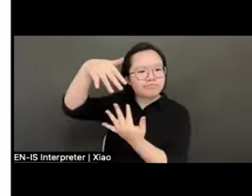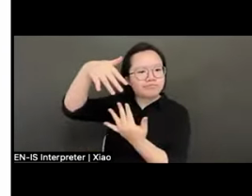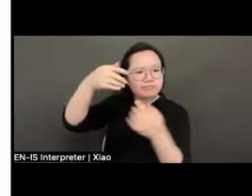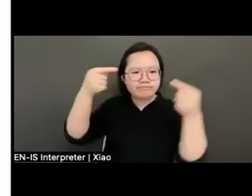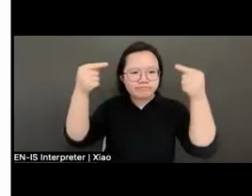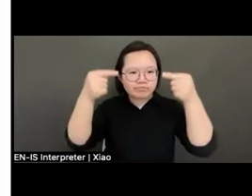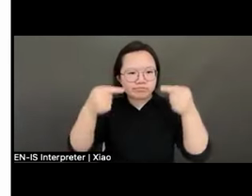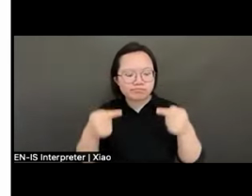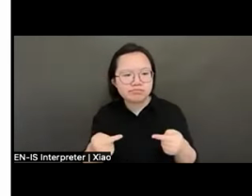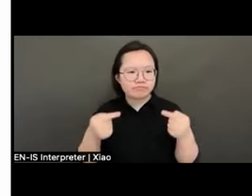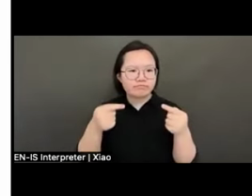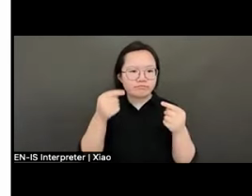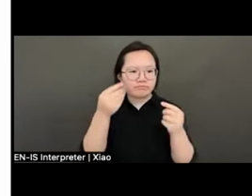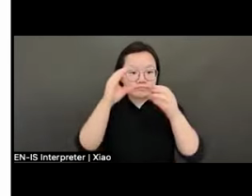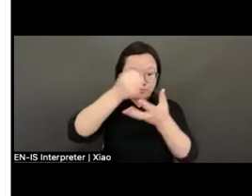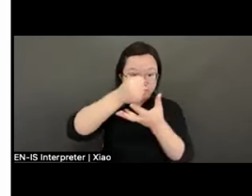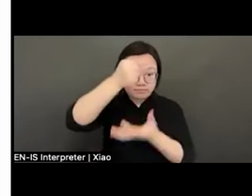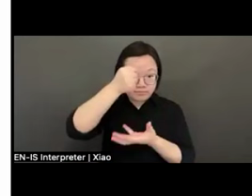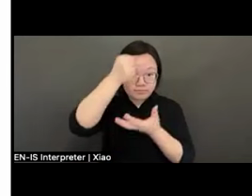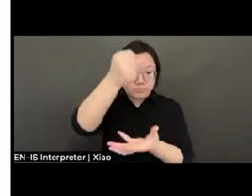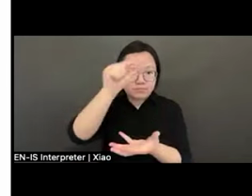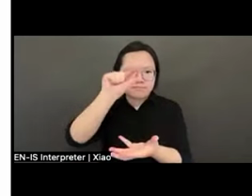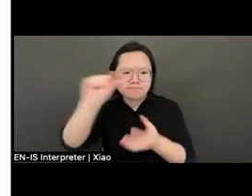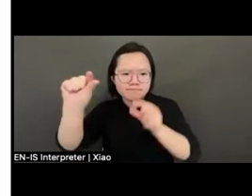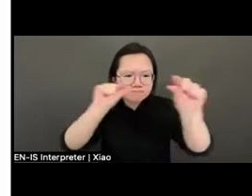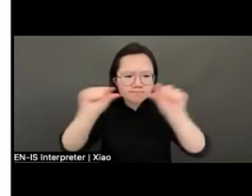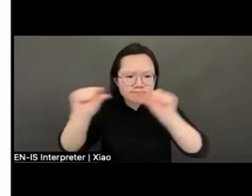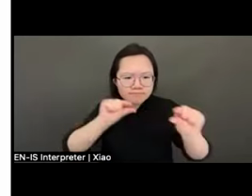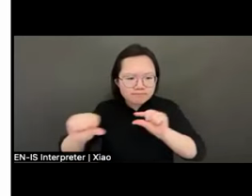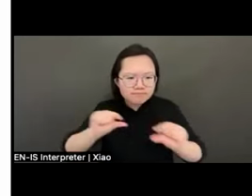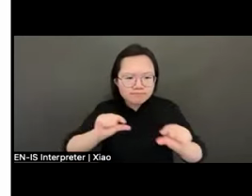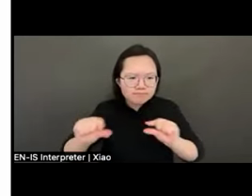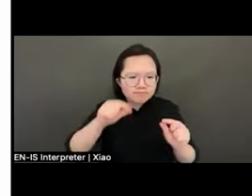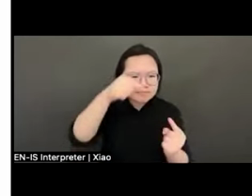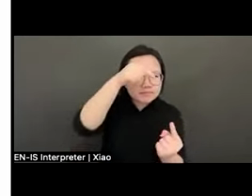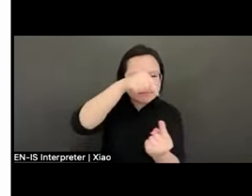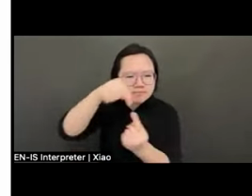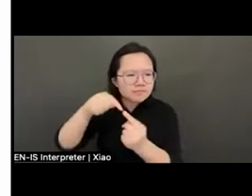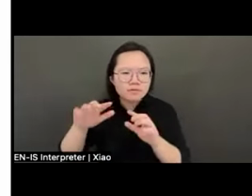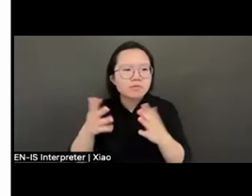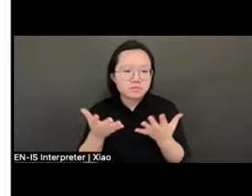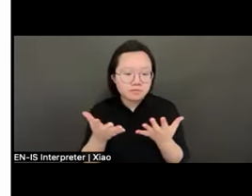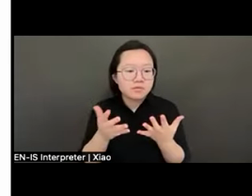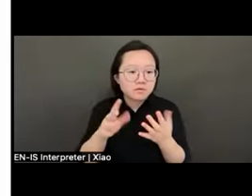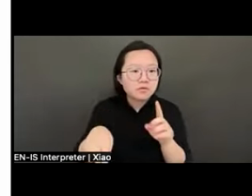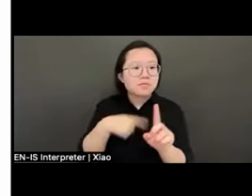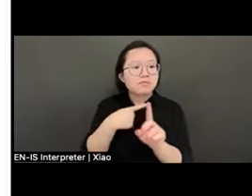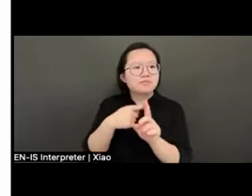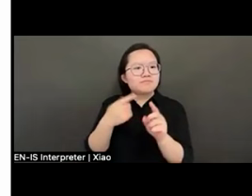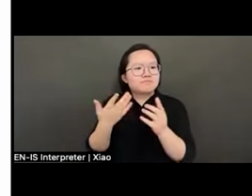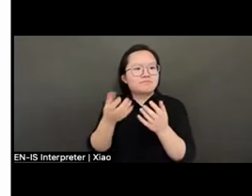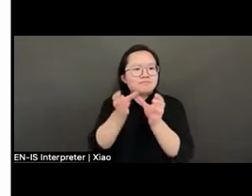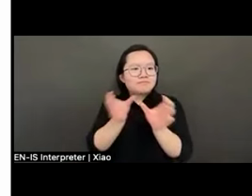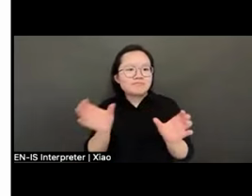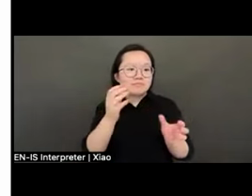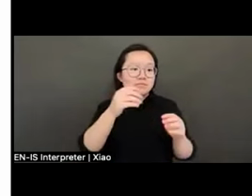had an info session in November discussing more in depth what the program is about and what the cooperation grants are about, including